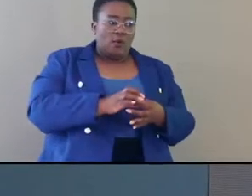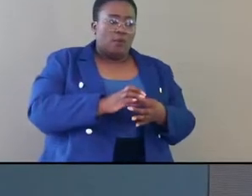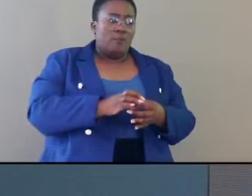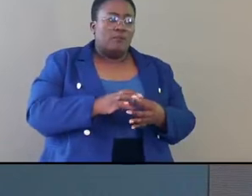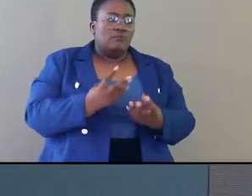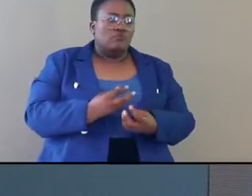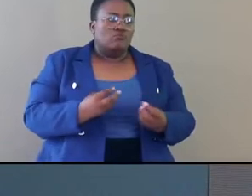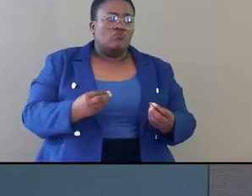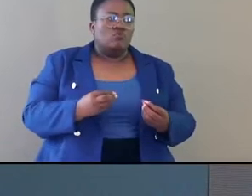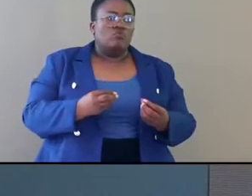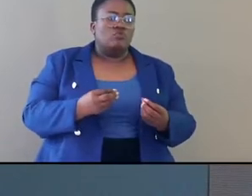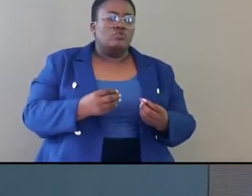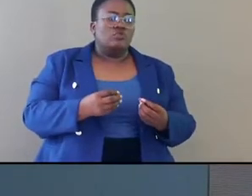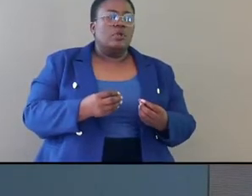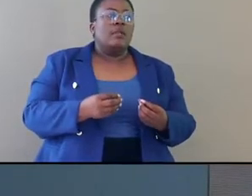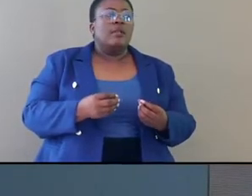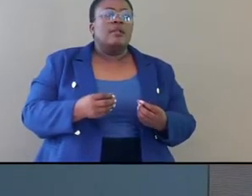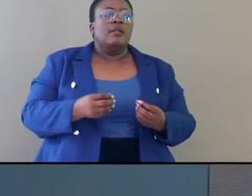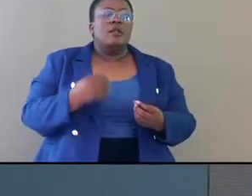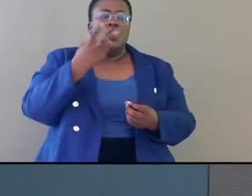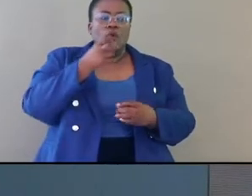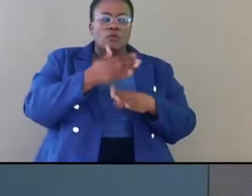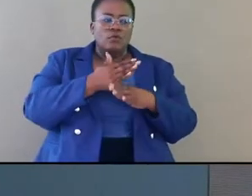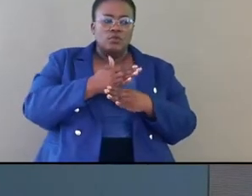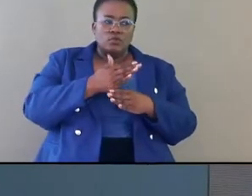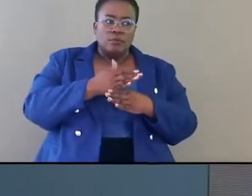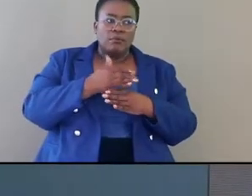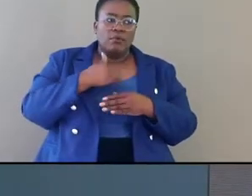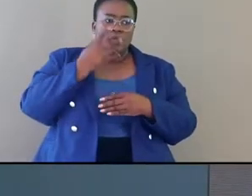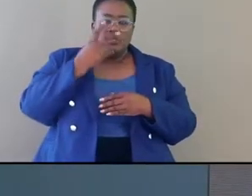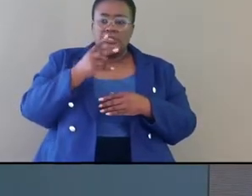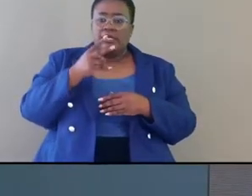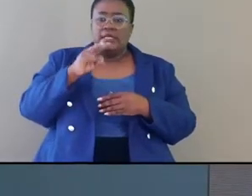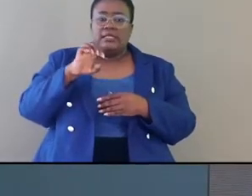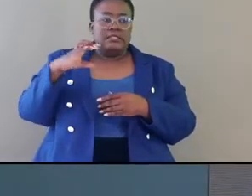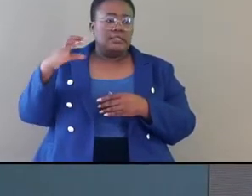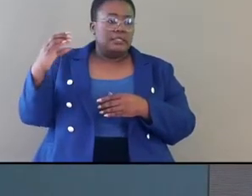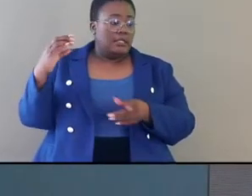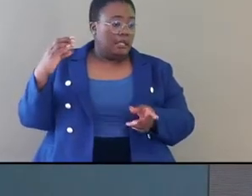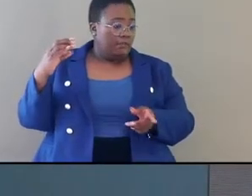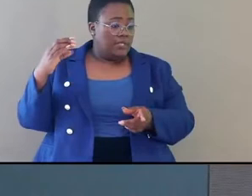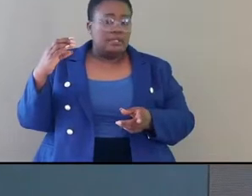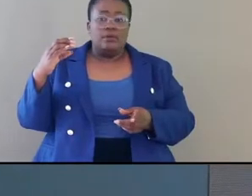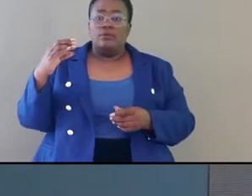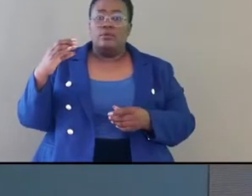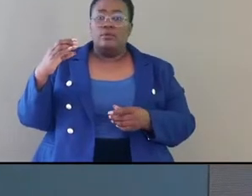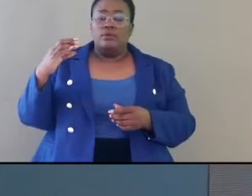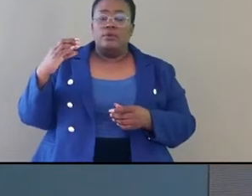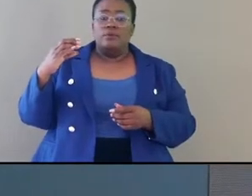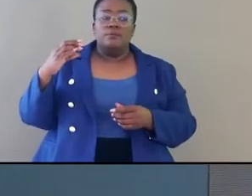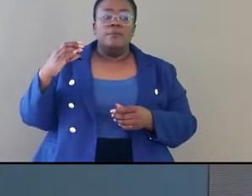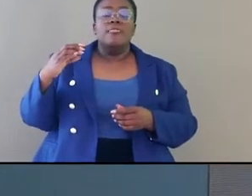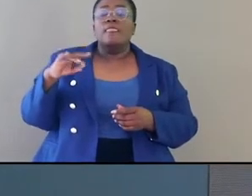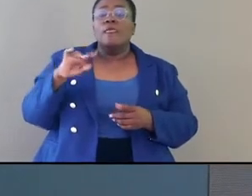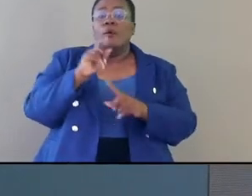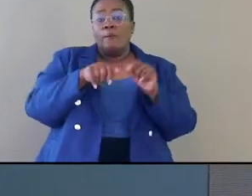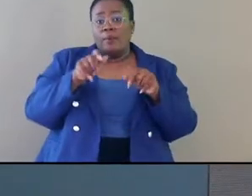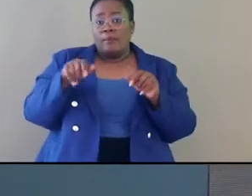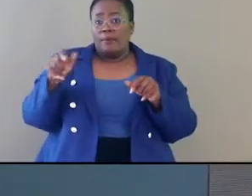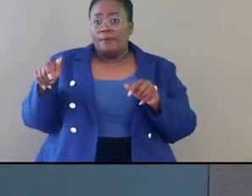you go to look for a job? And so when we look at this ECD statistics you can see there that the Quintal 1 people